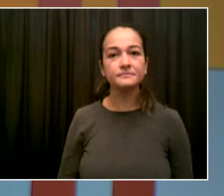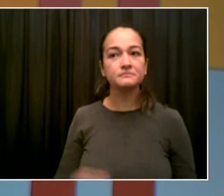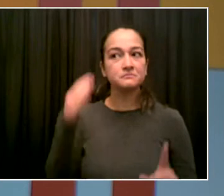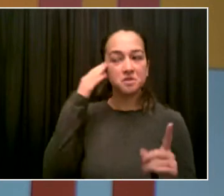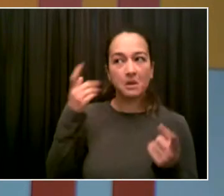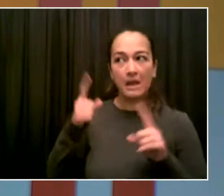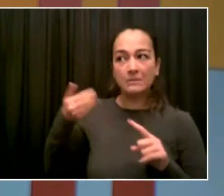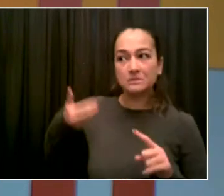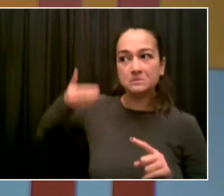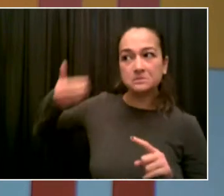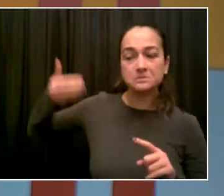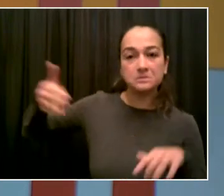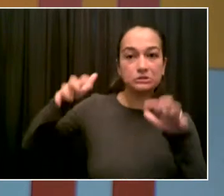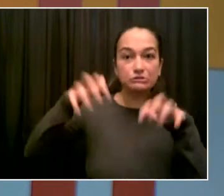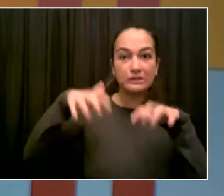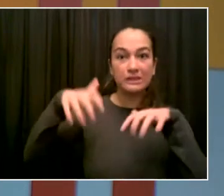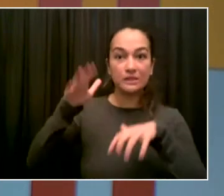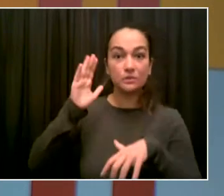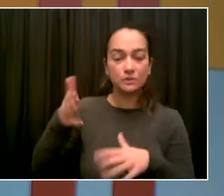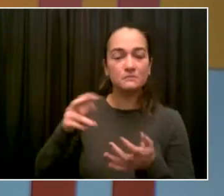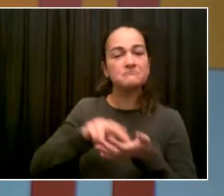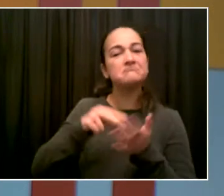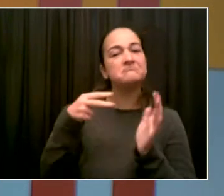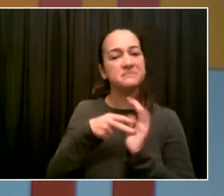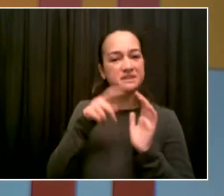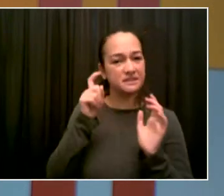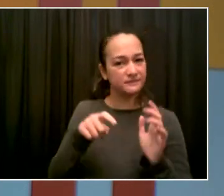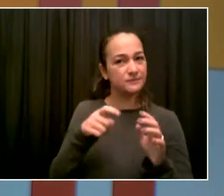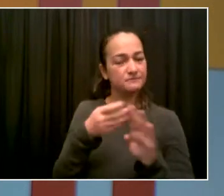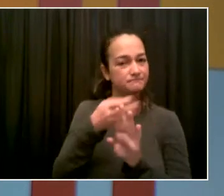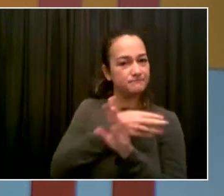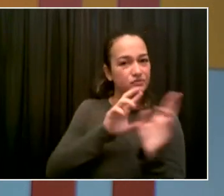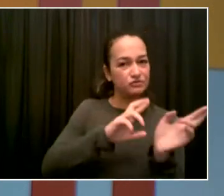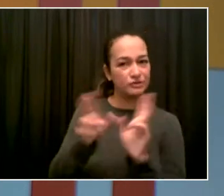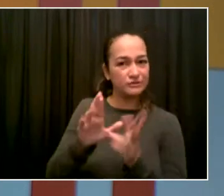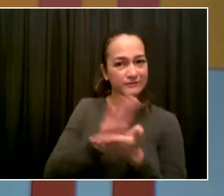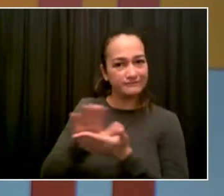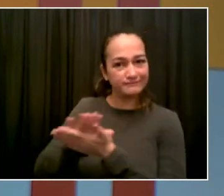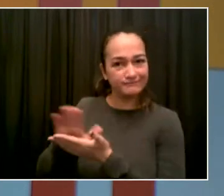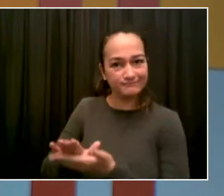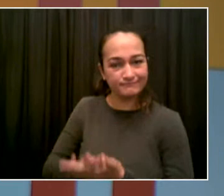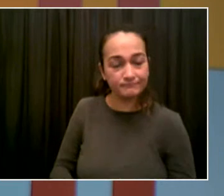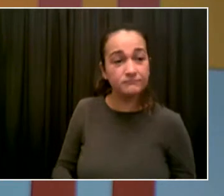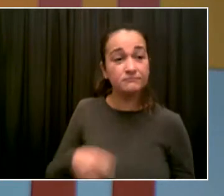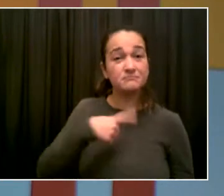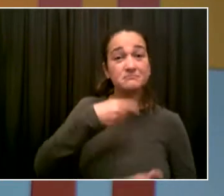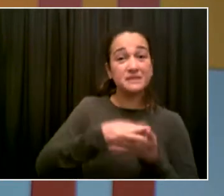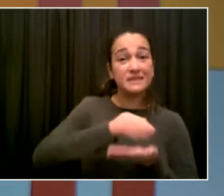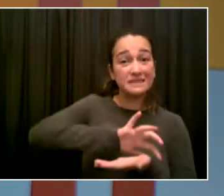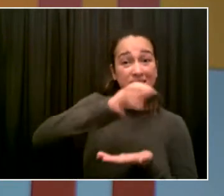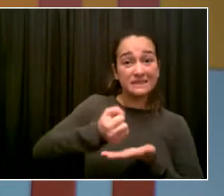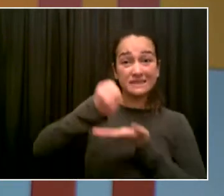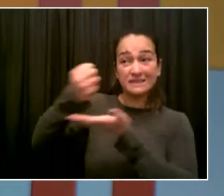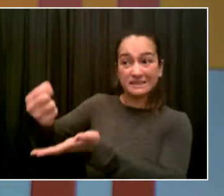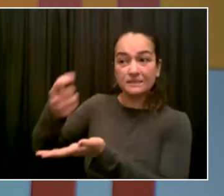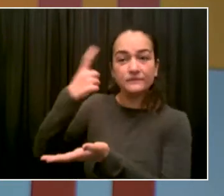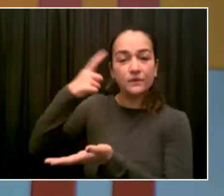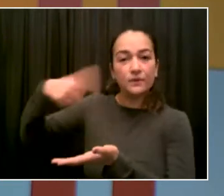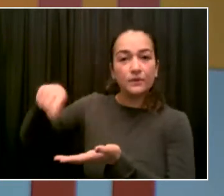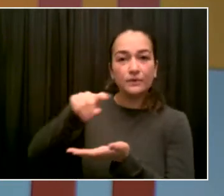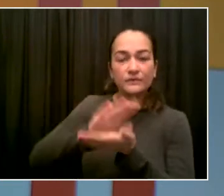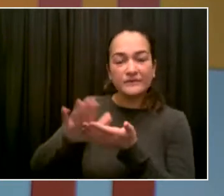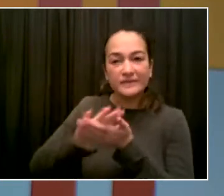money in many, many years, but we've got to get to work on it, particularly with the help of the federal government with the infrastructure bill. In the meantime, our task